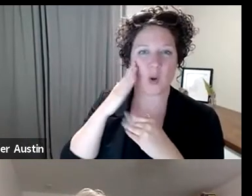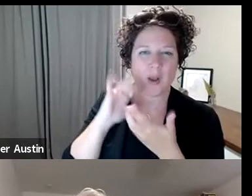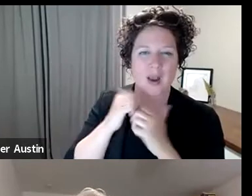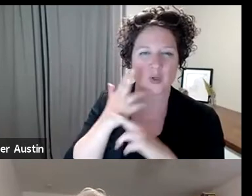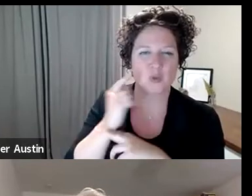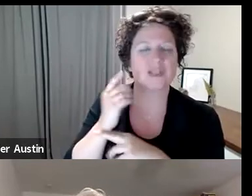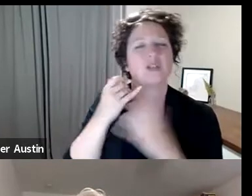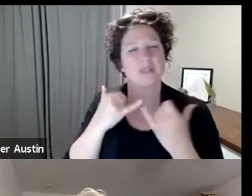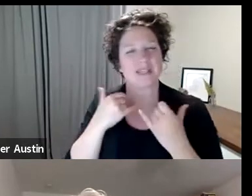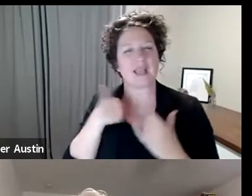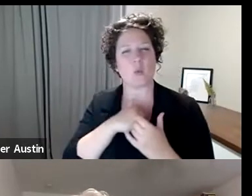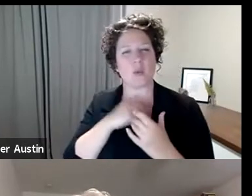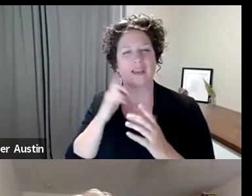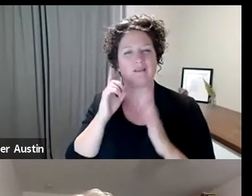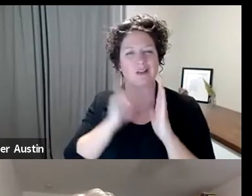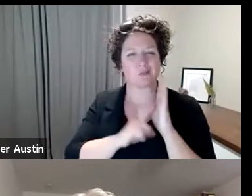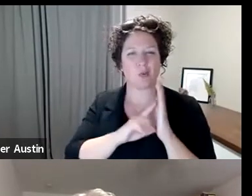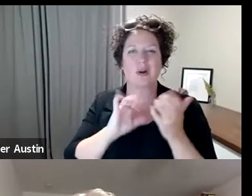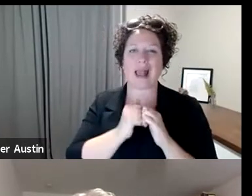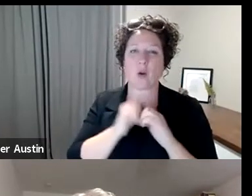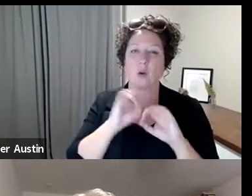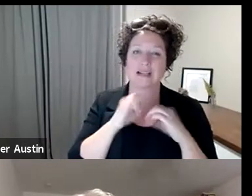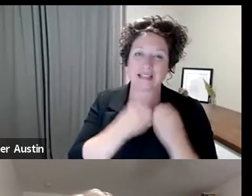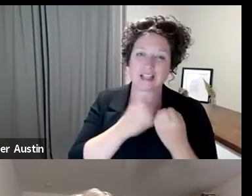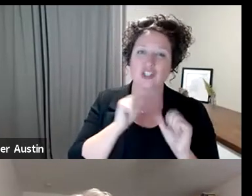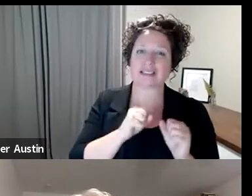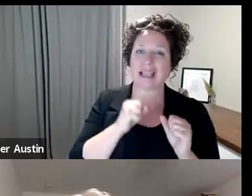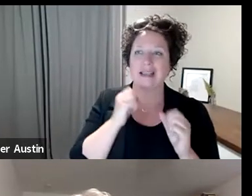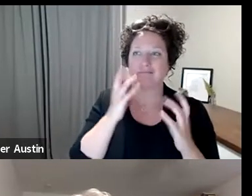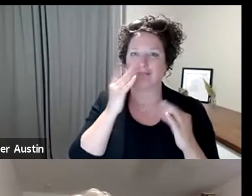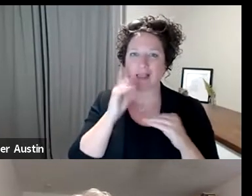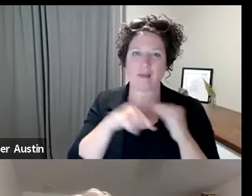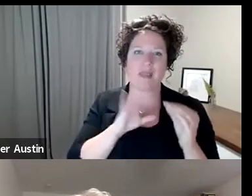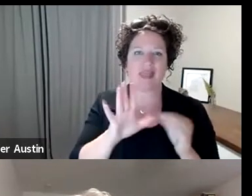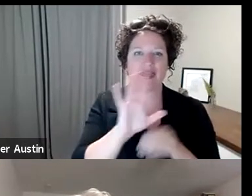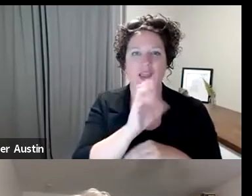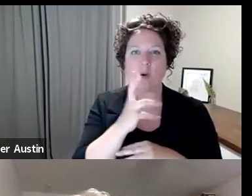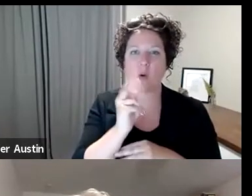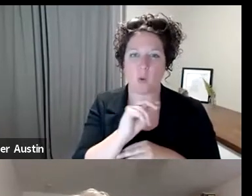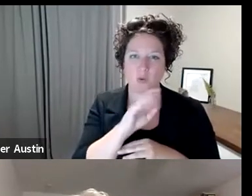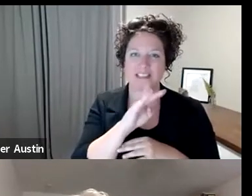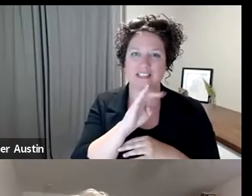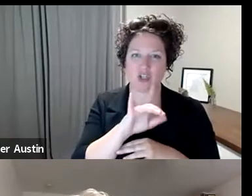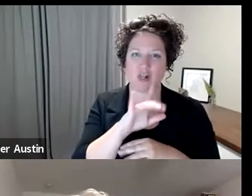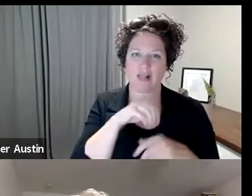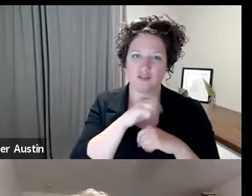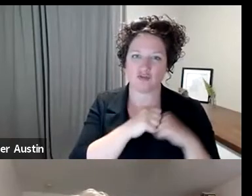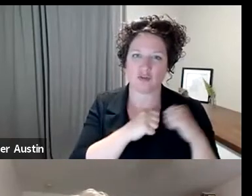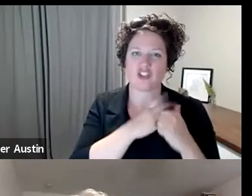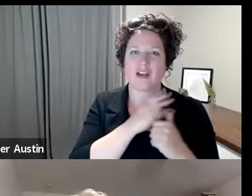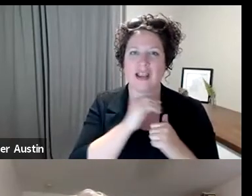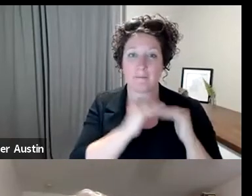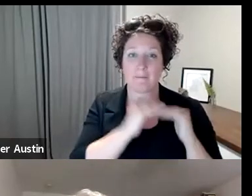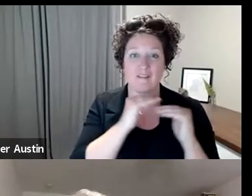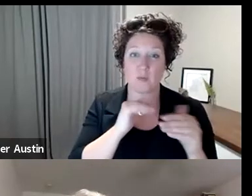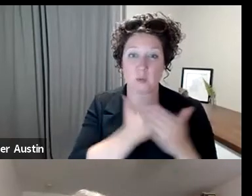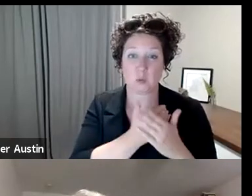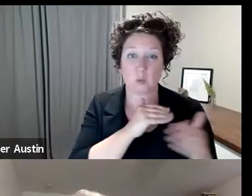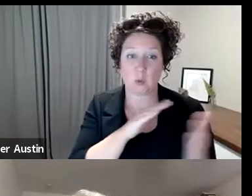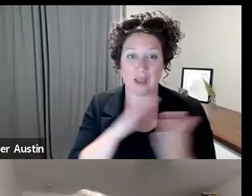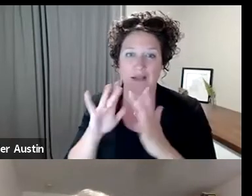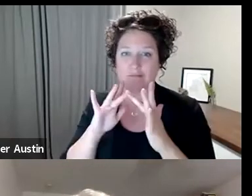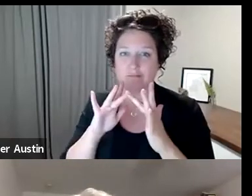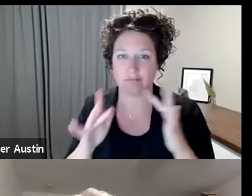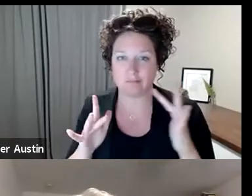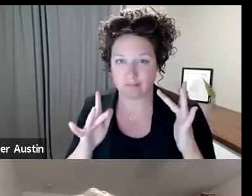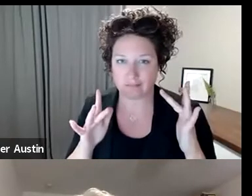explored how organizations can consider their own digital infrastructure and platform design in new ways. We've talked